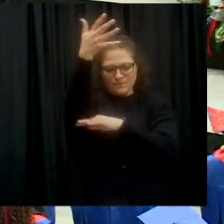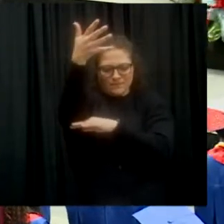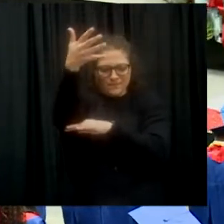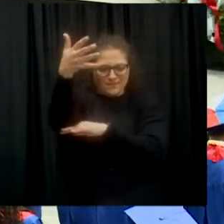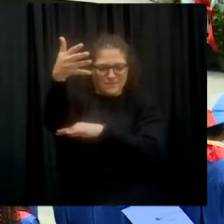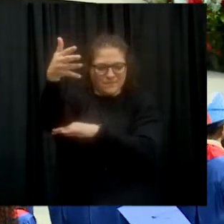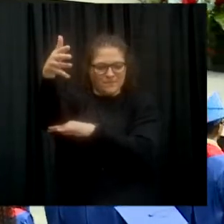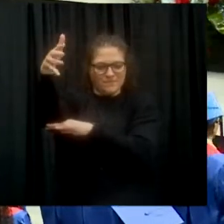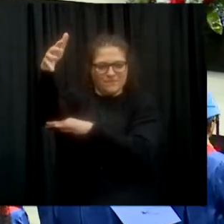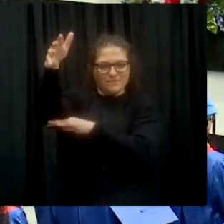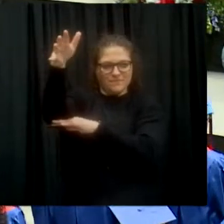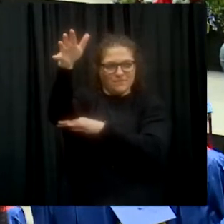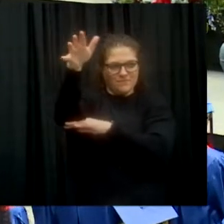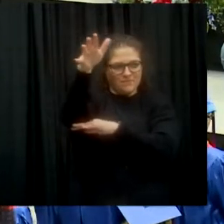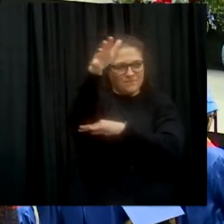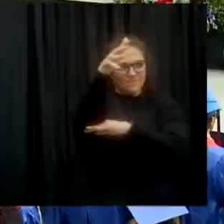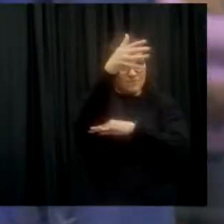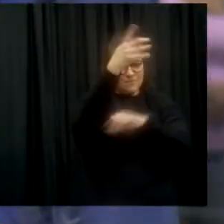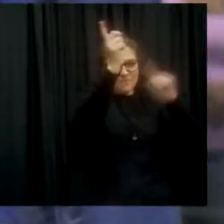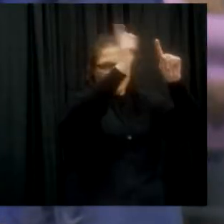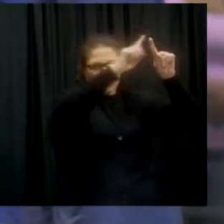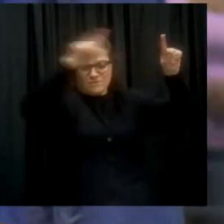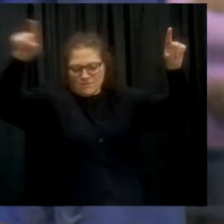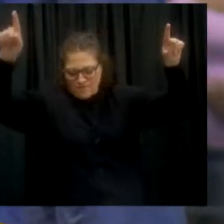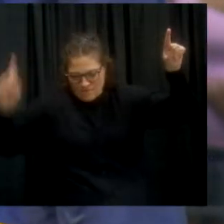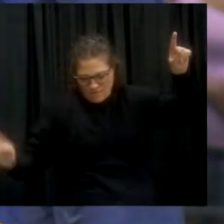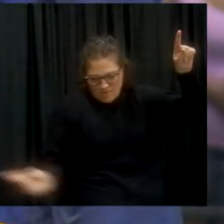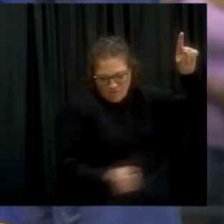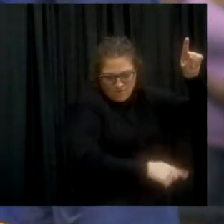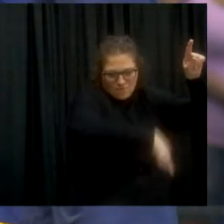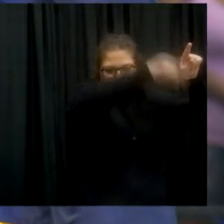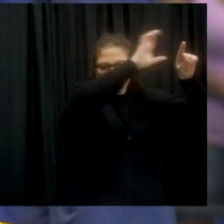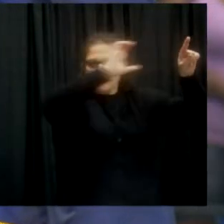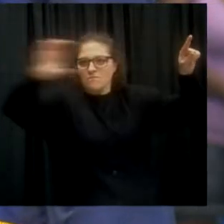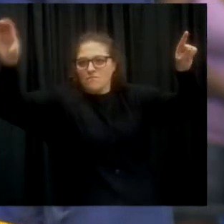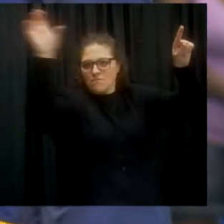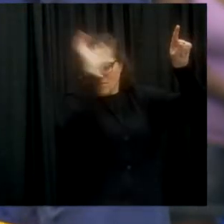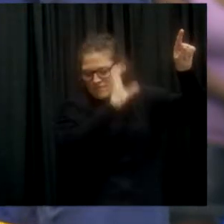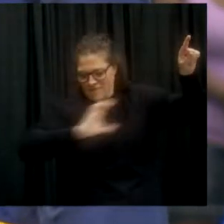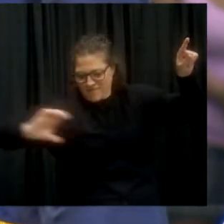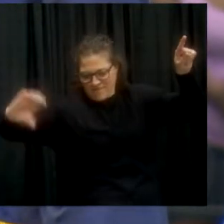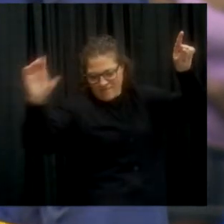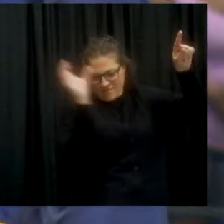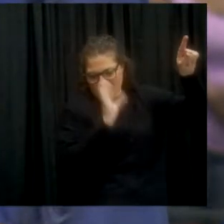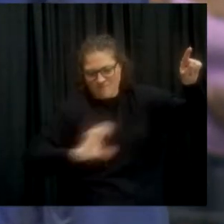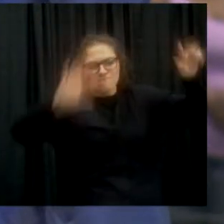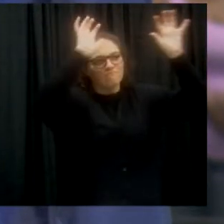Still there, oh, say, does that.